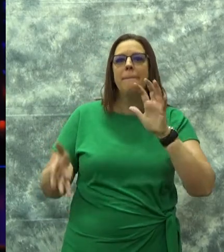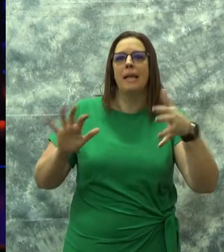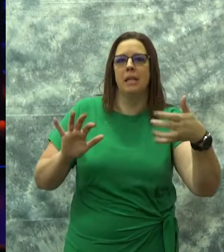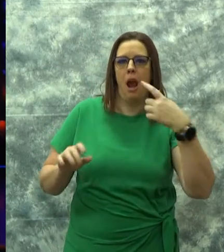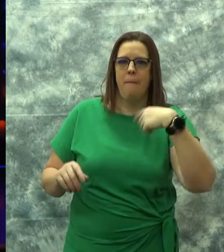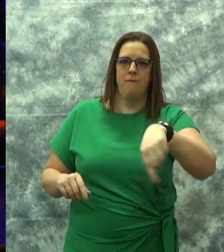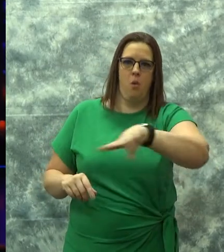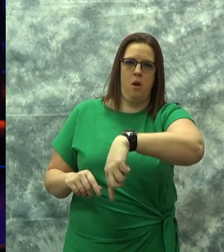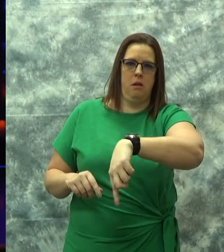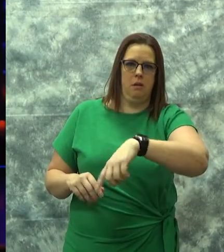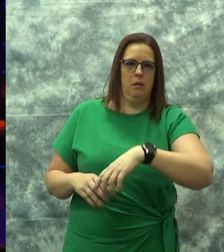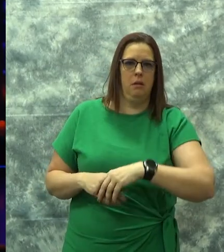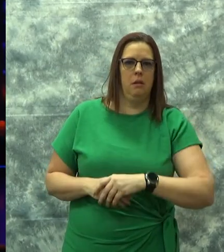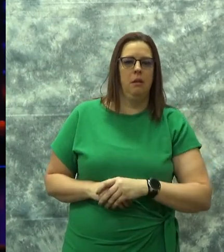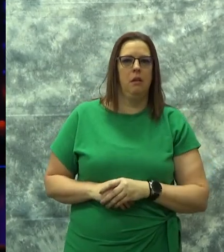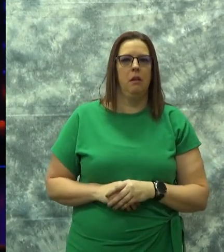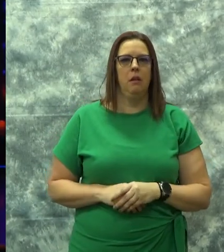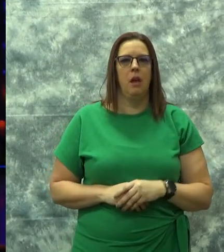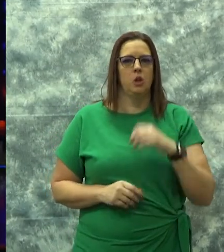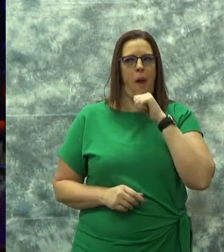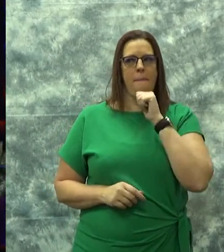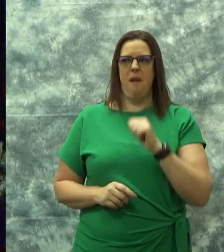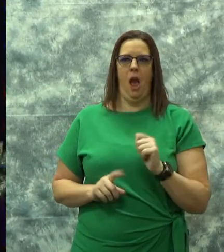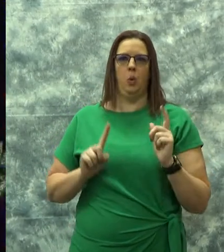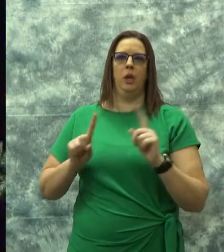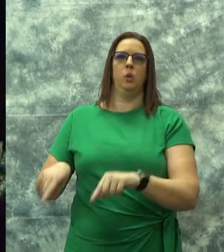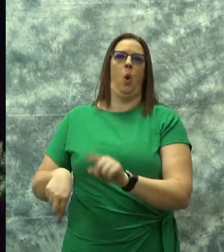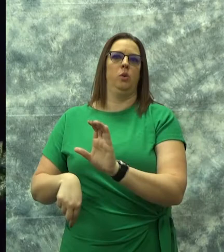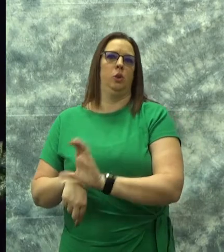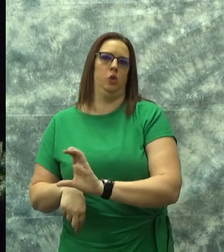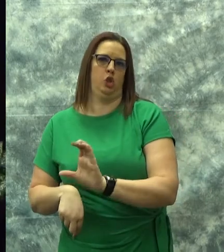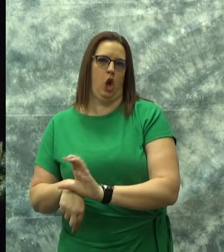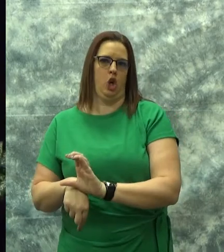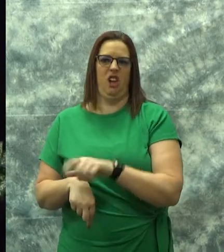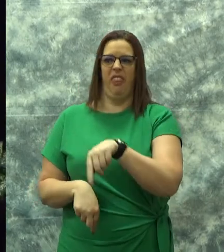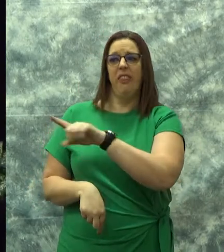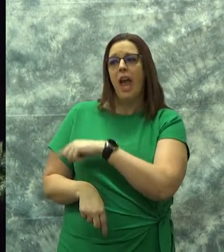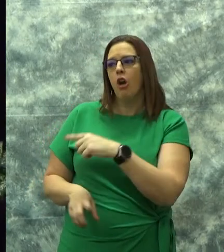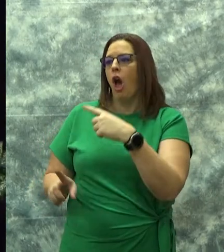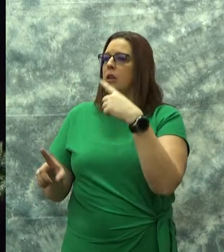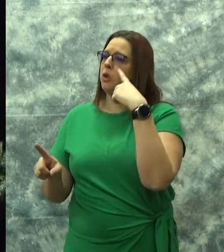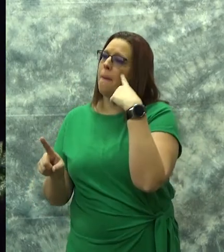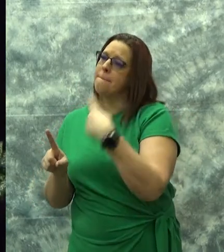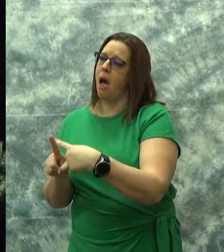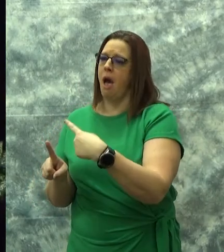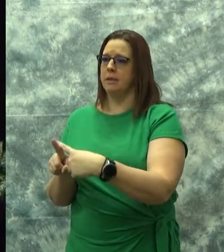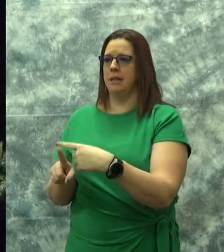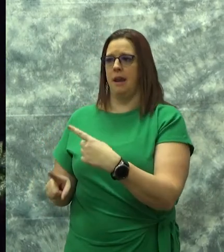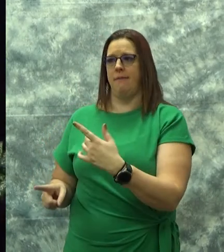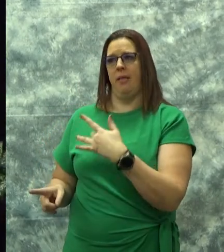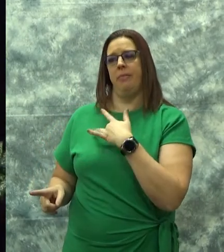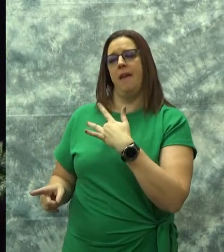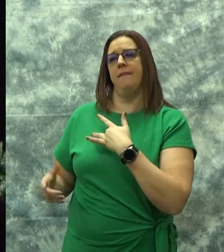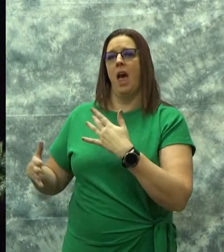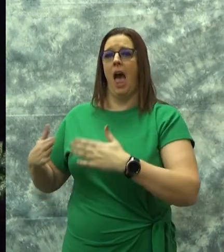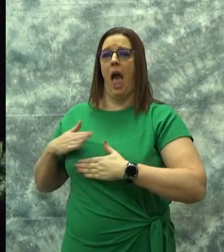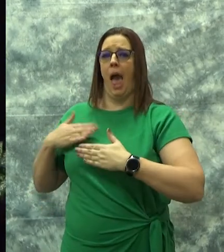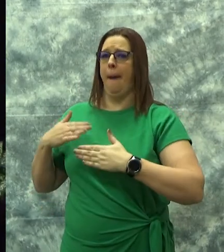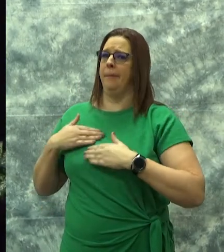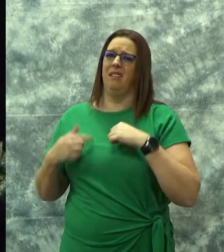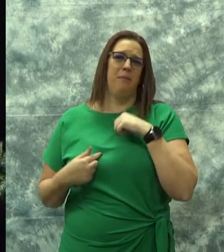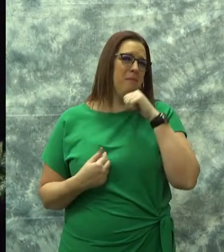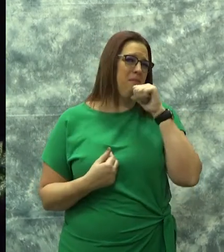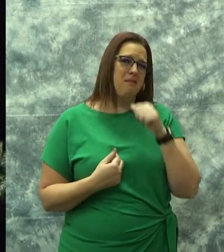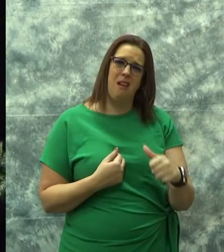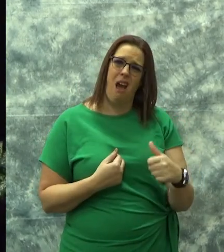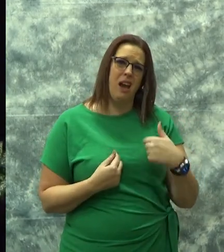want to mess it all up for everybody else. I'm not going to go to church because everybody there is so positive and happy and I'm